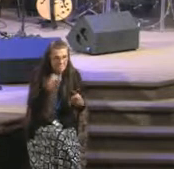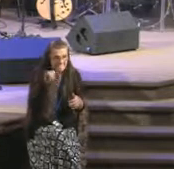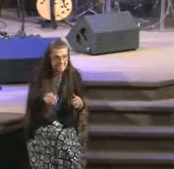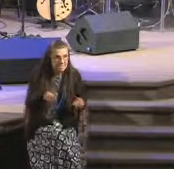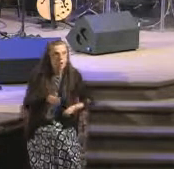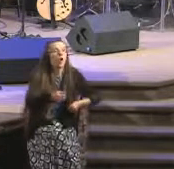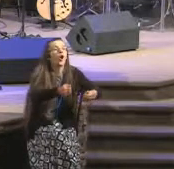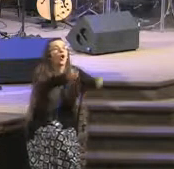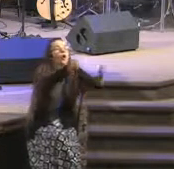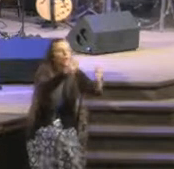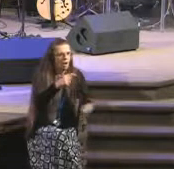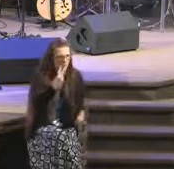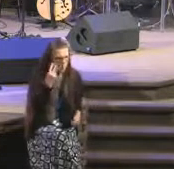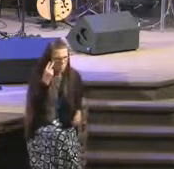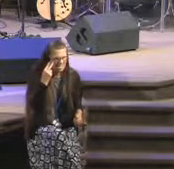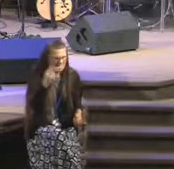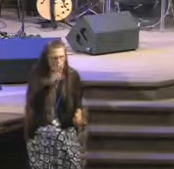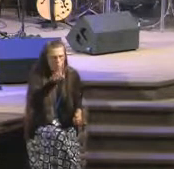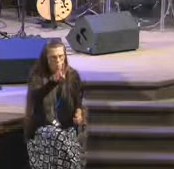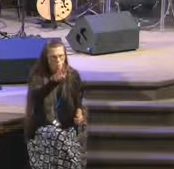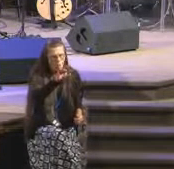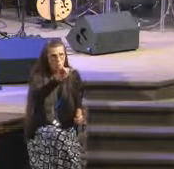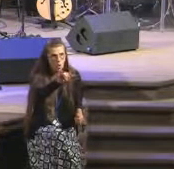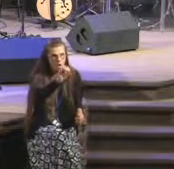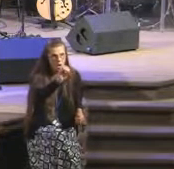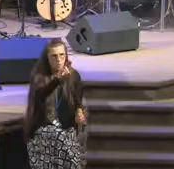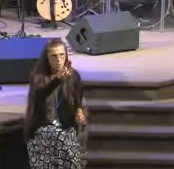but you don't see a Yugo anymore.